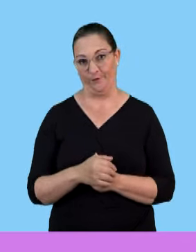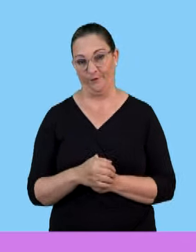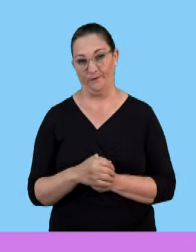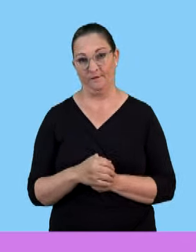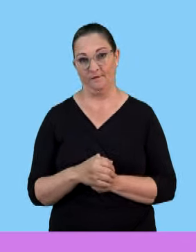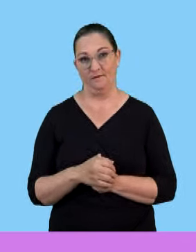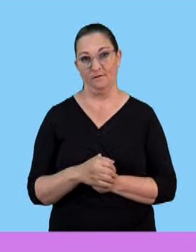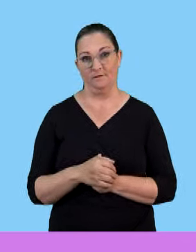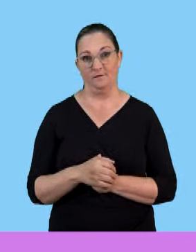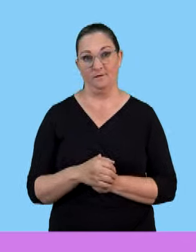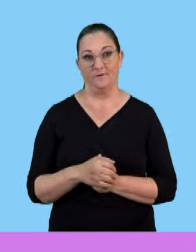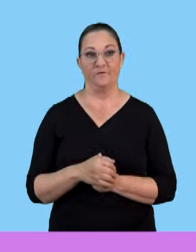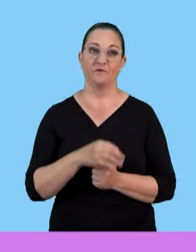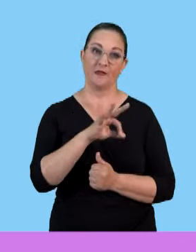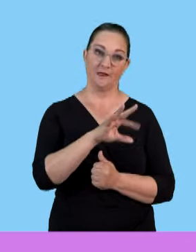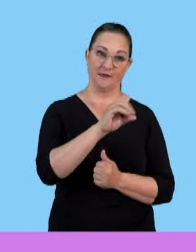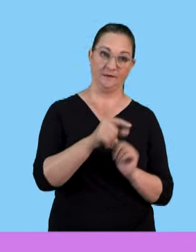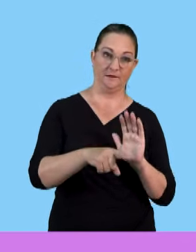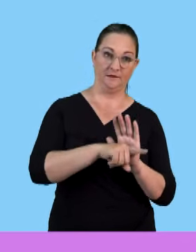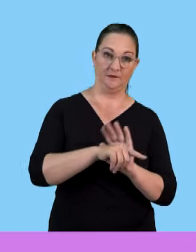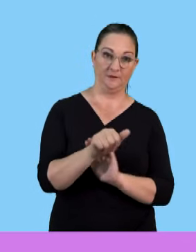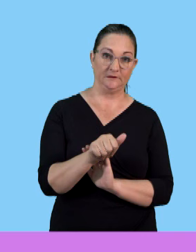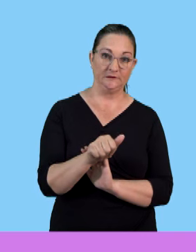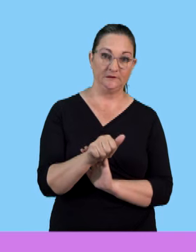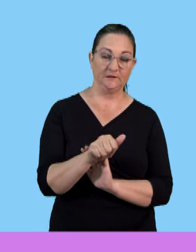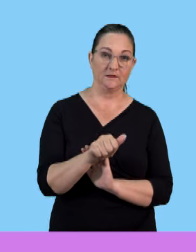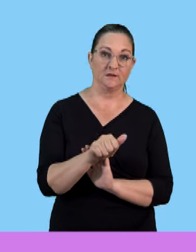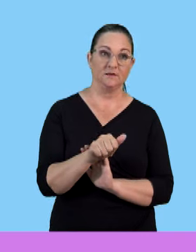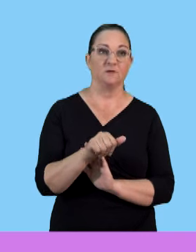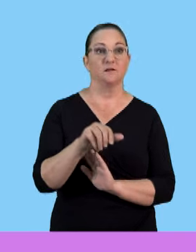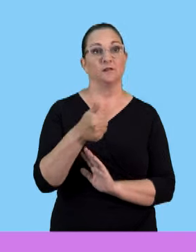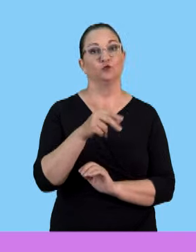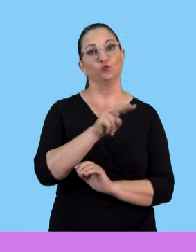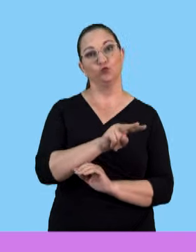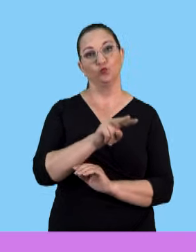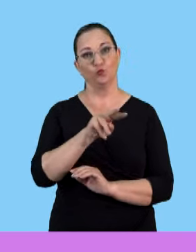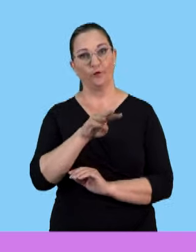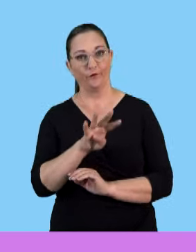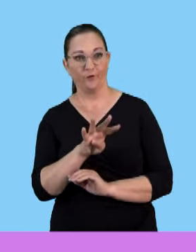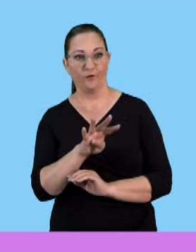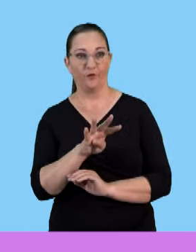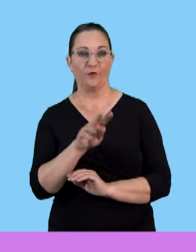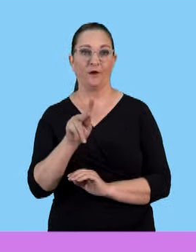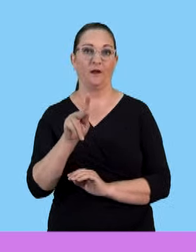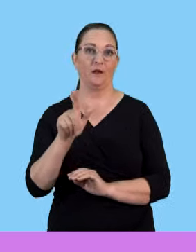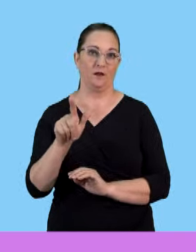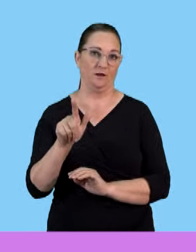24. So 30 minus 6, you have what?